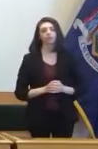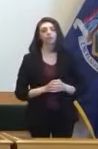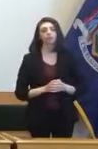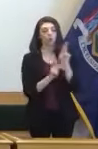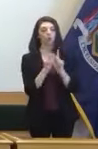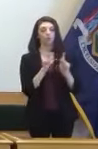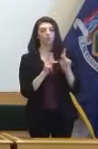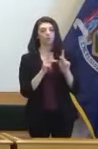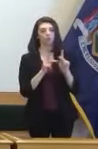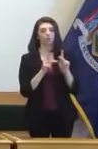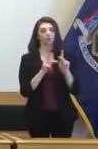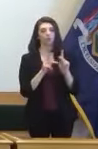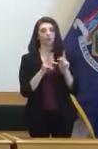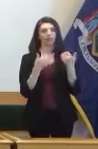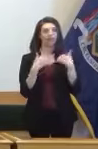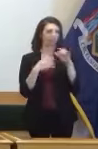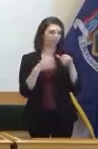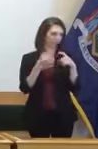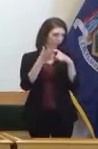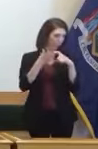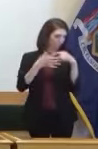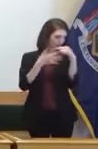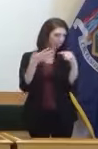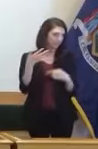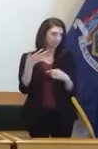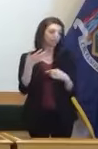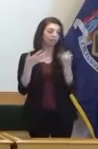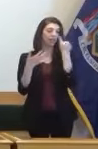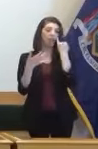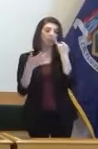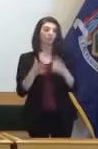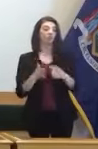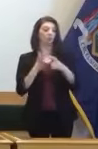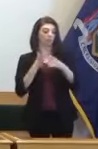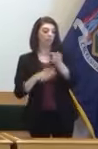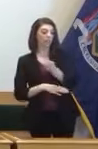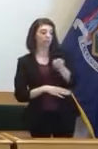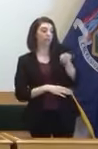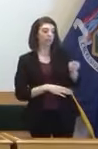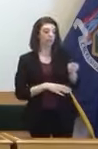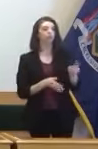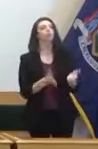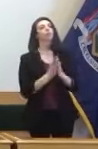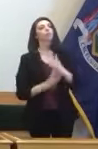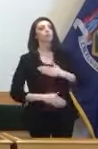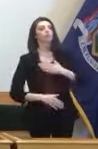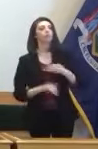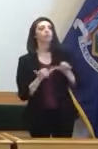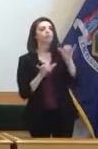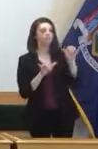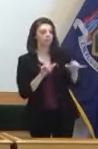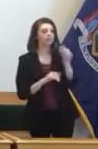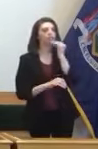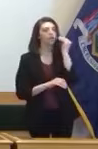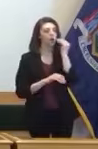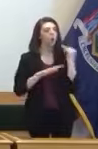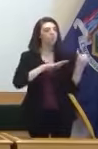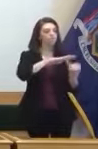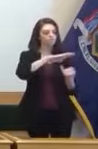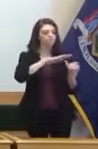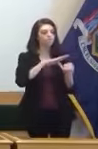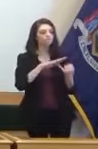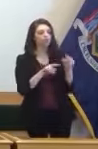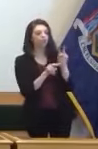folks that are being asked to be under precautionary quarantine would be asked to stay home, to monitor